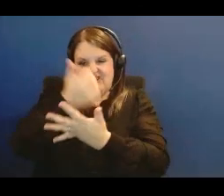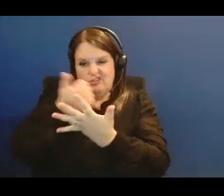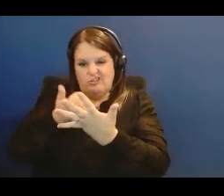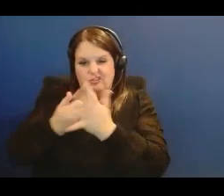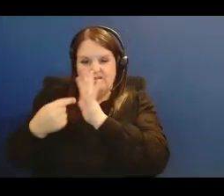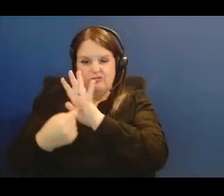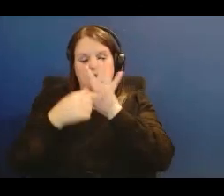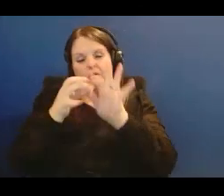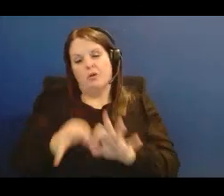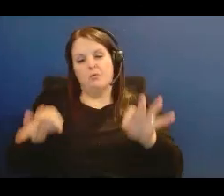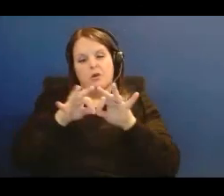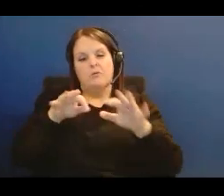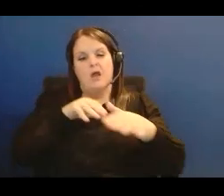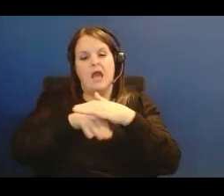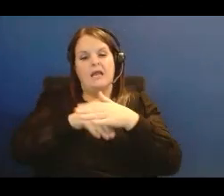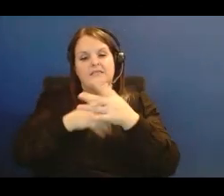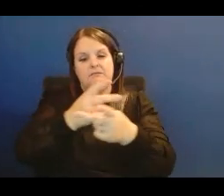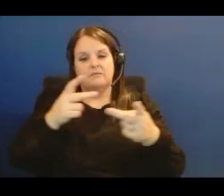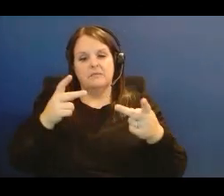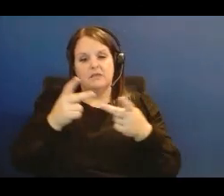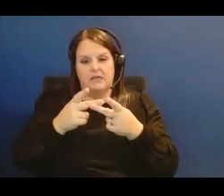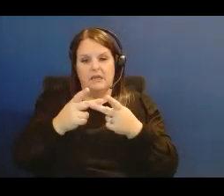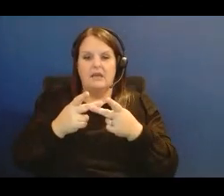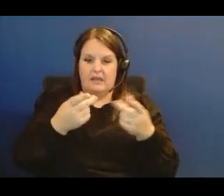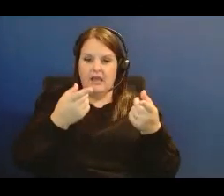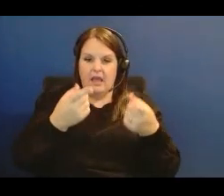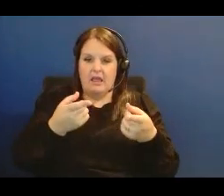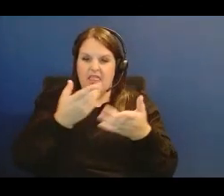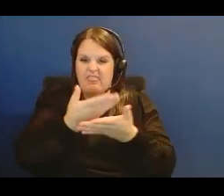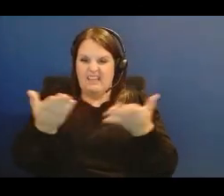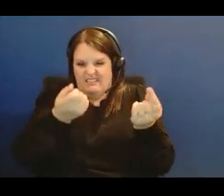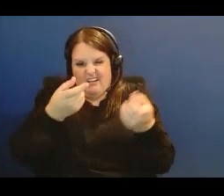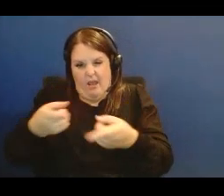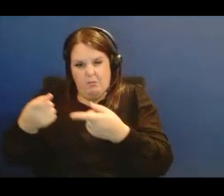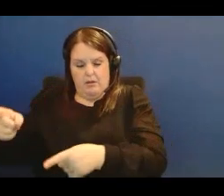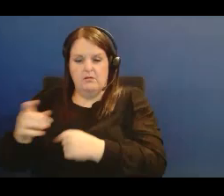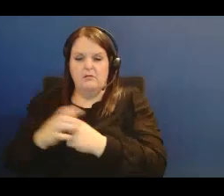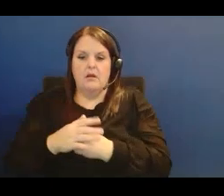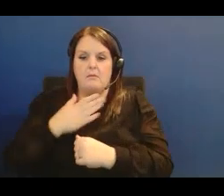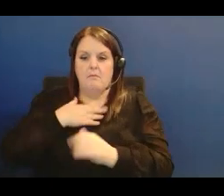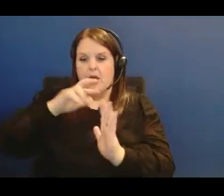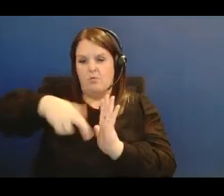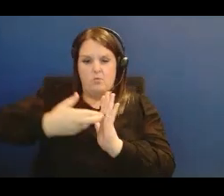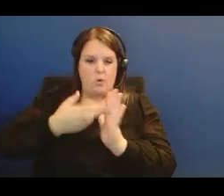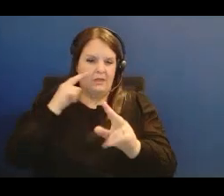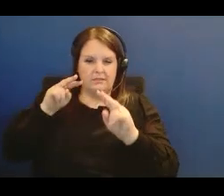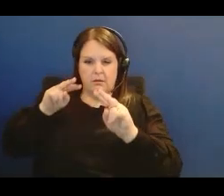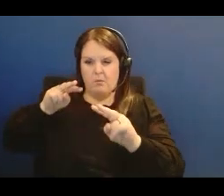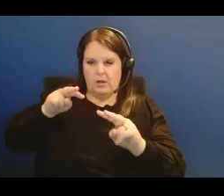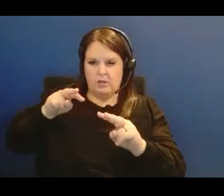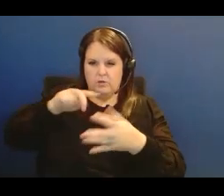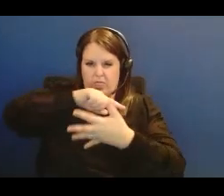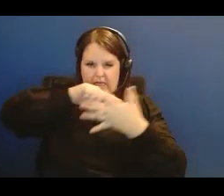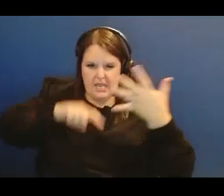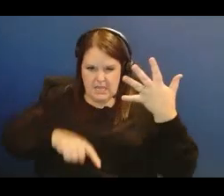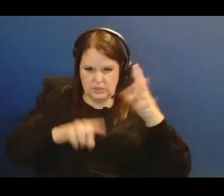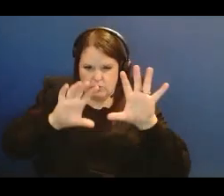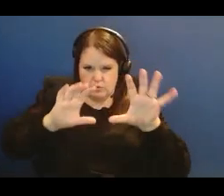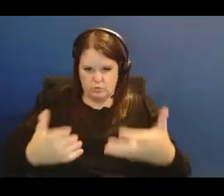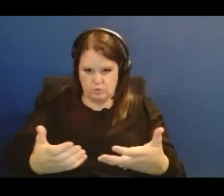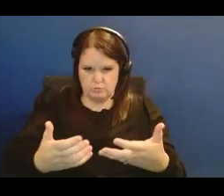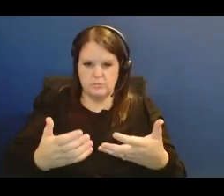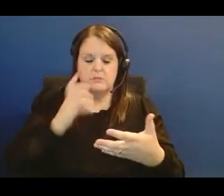critical access point where inequity can occur. My role is to monitor these domains, participate in